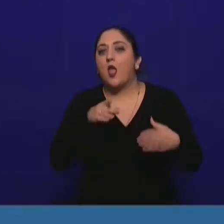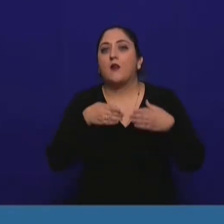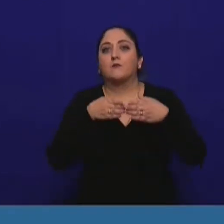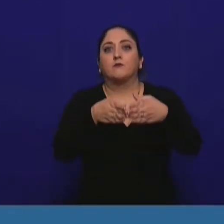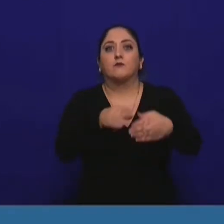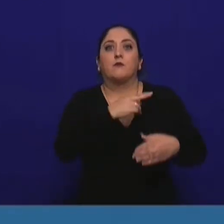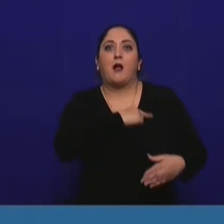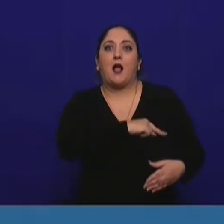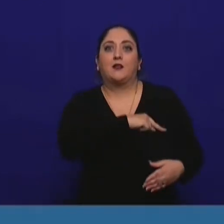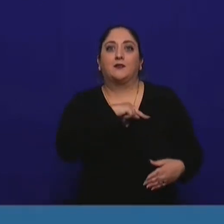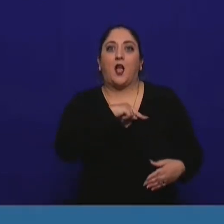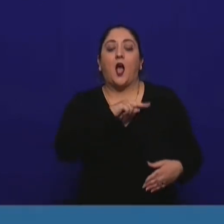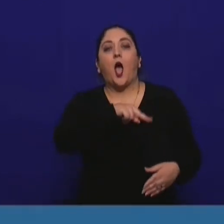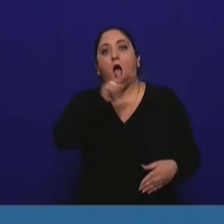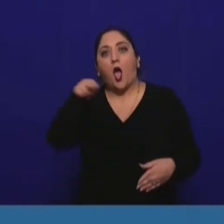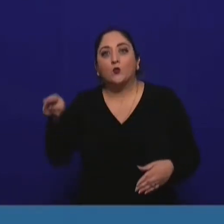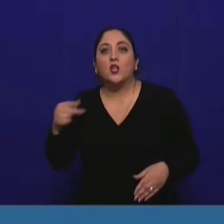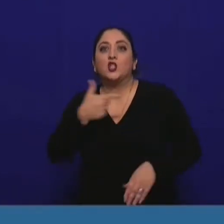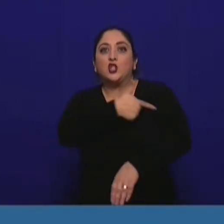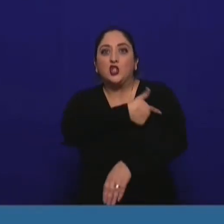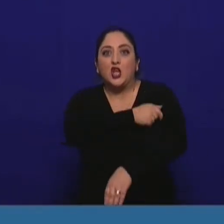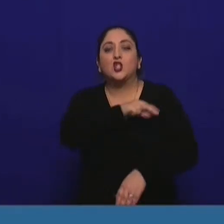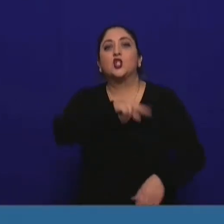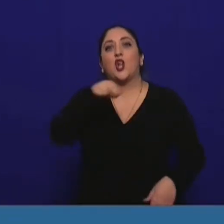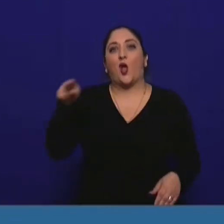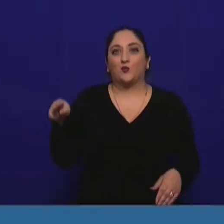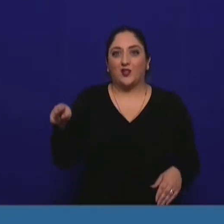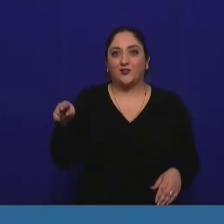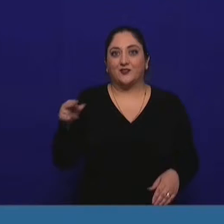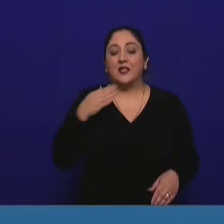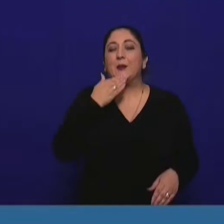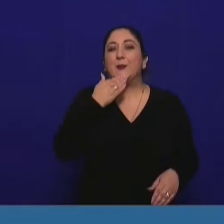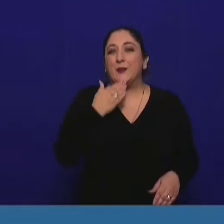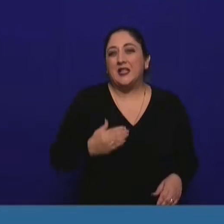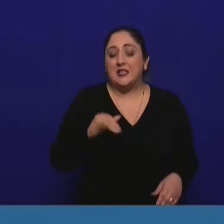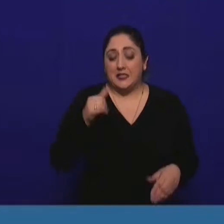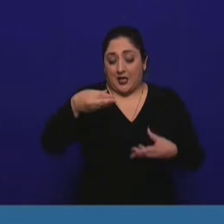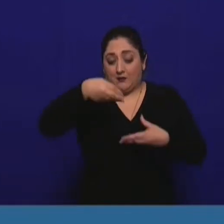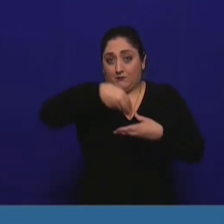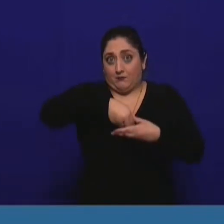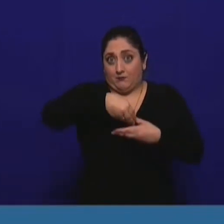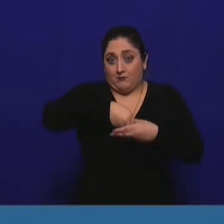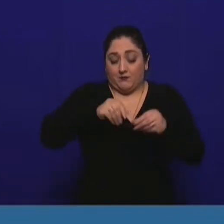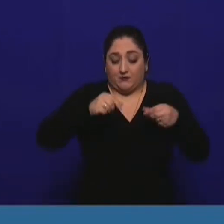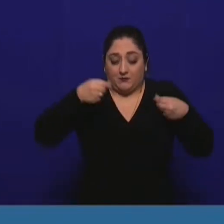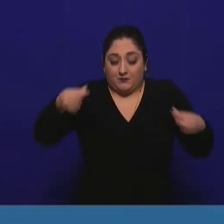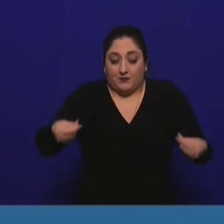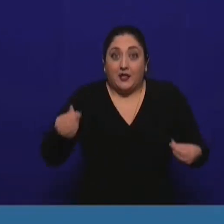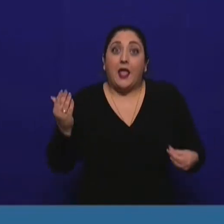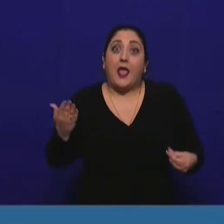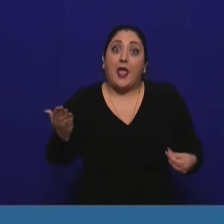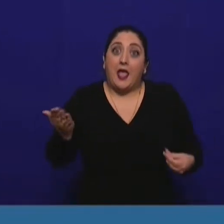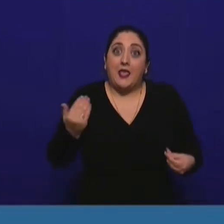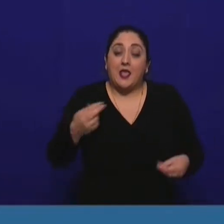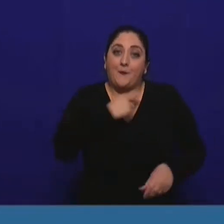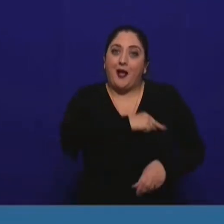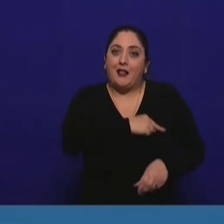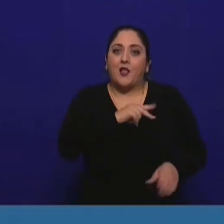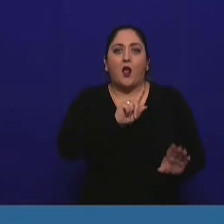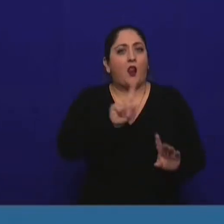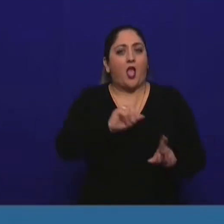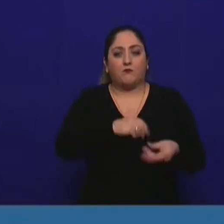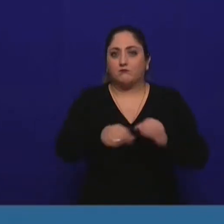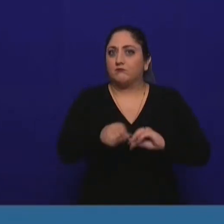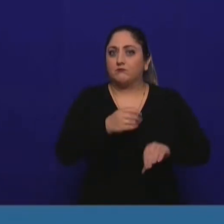it-tilqima minn għawdex stess. Ġifieri tiġux jekk intom mawċin u rċivejtu appuntament għal hawn Malta, injaraw dak